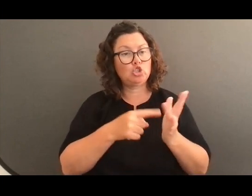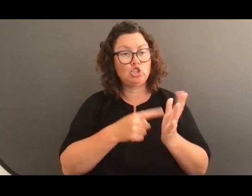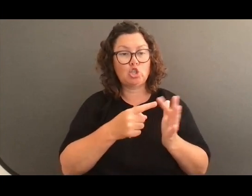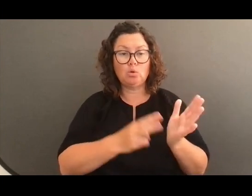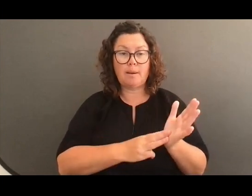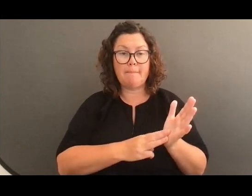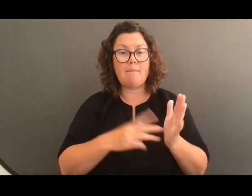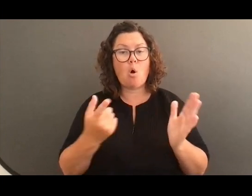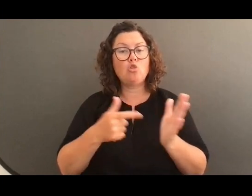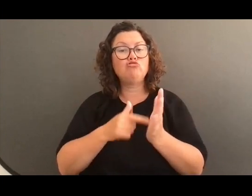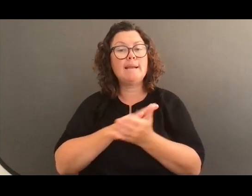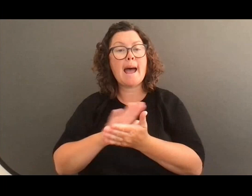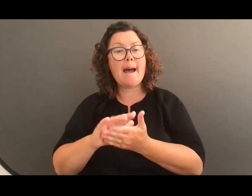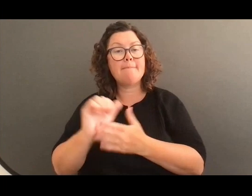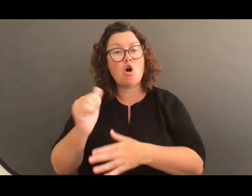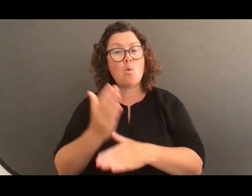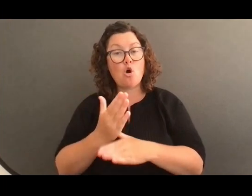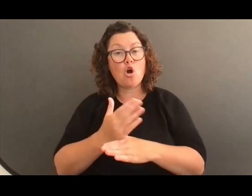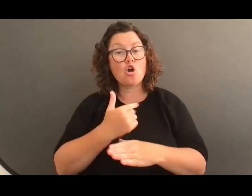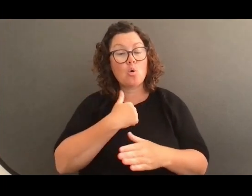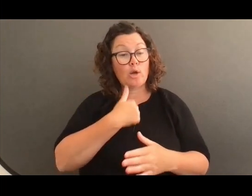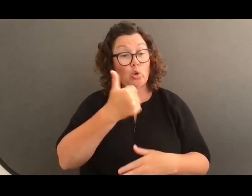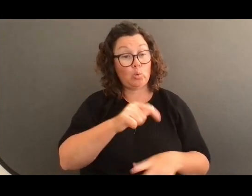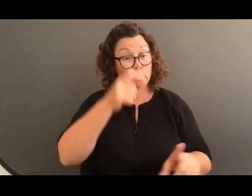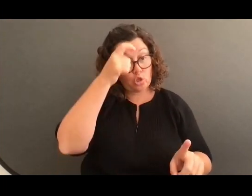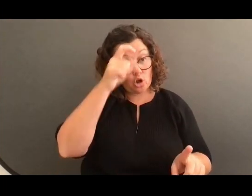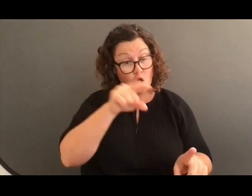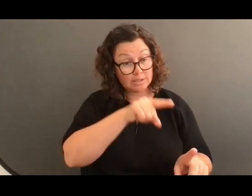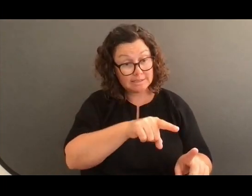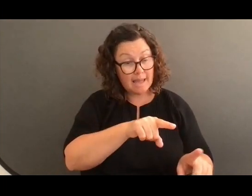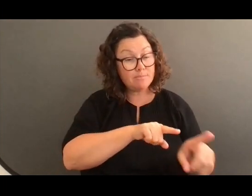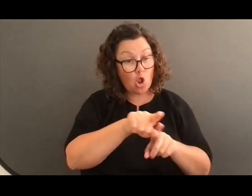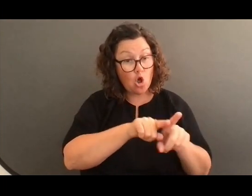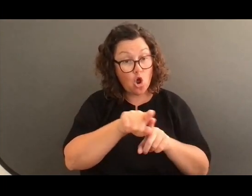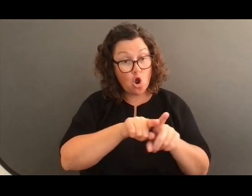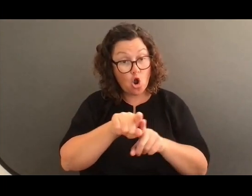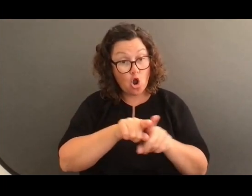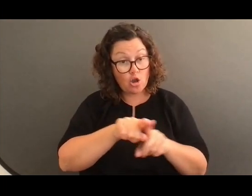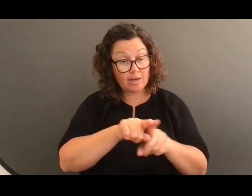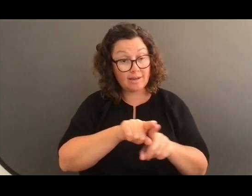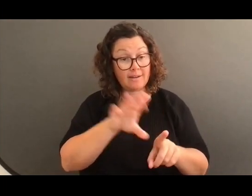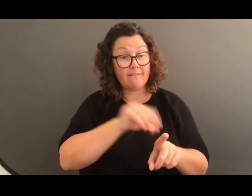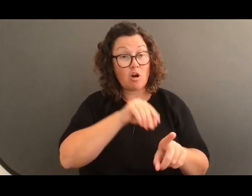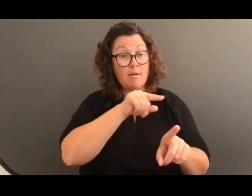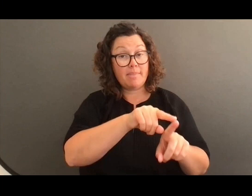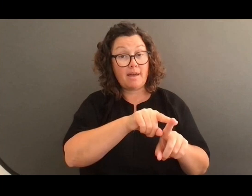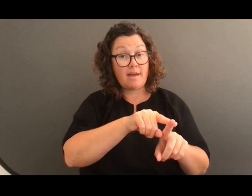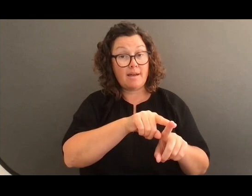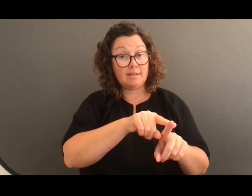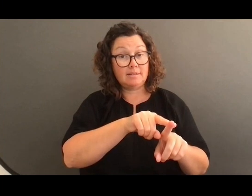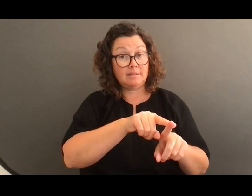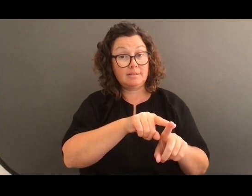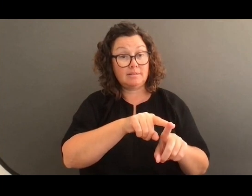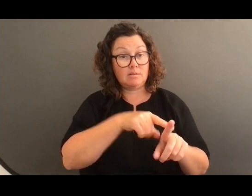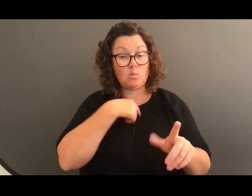we were learning from it, and we're moving through that space and in a safe space. We were sort of given